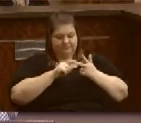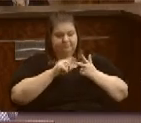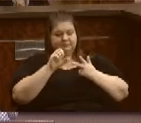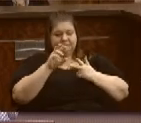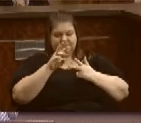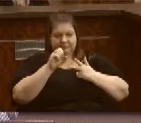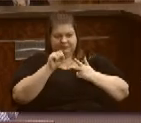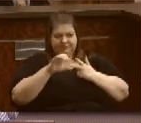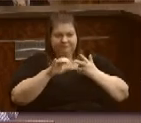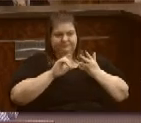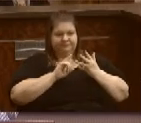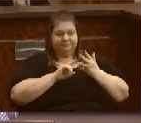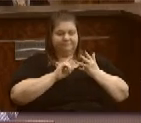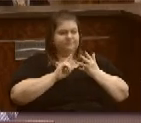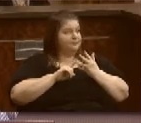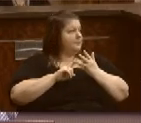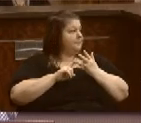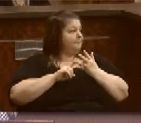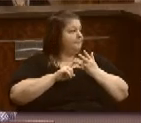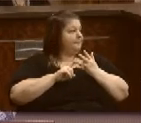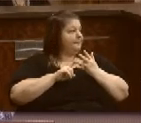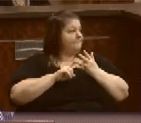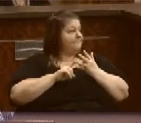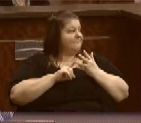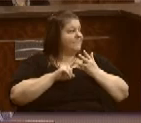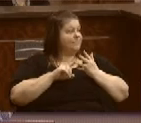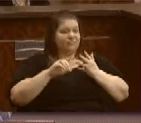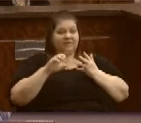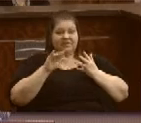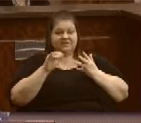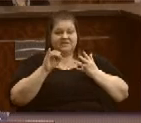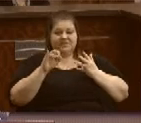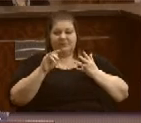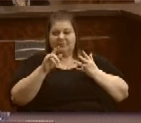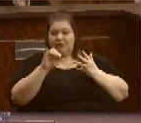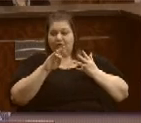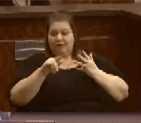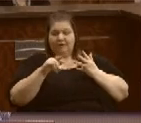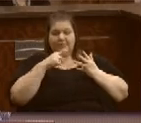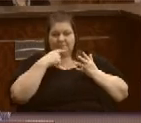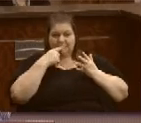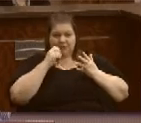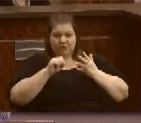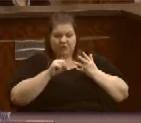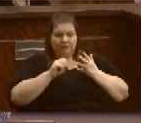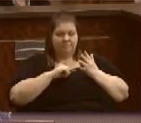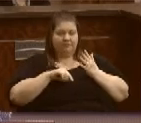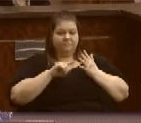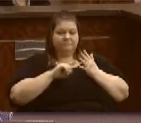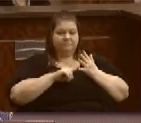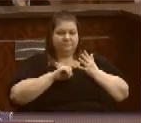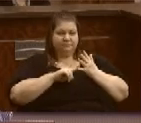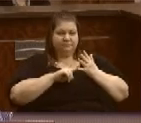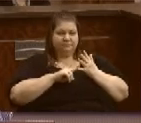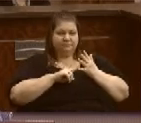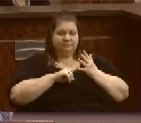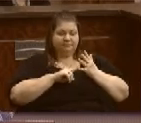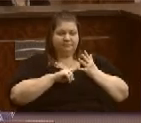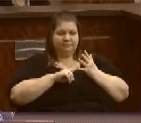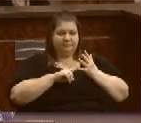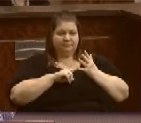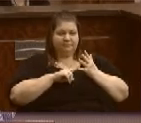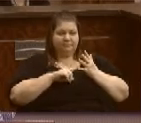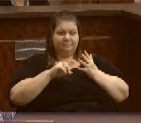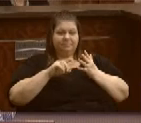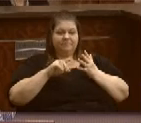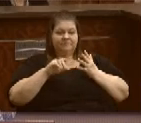WSSC, September 3, 2015. City of Laurel Department of Public Works, September 8, 2015.